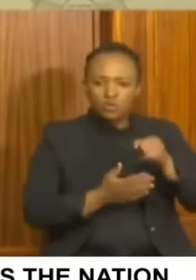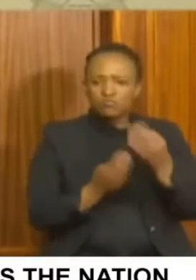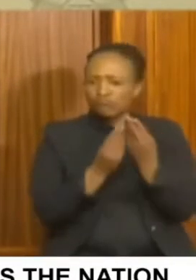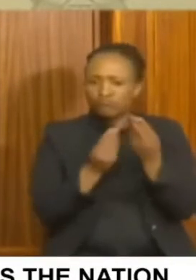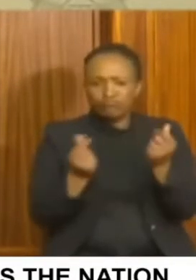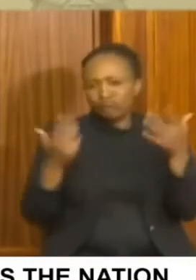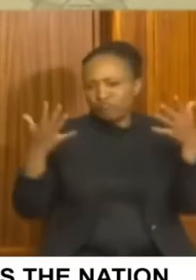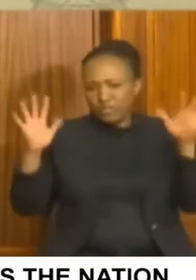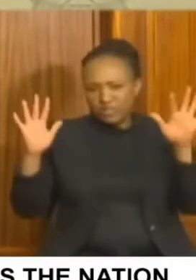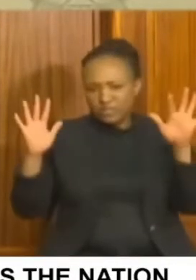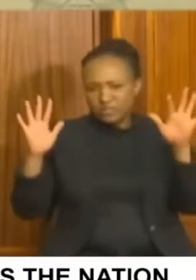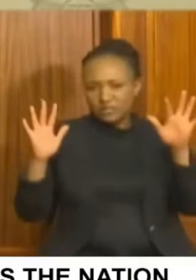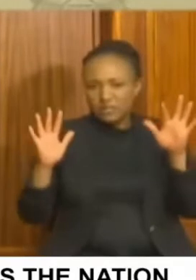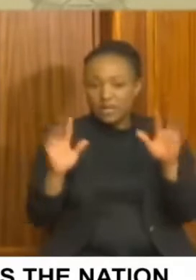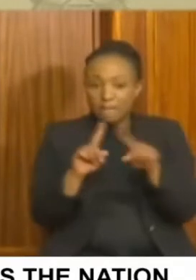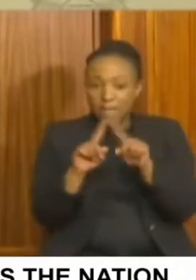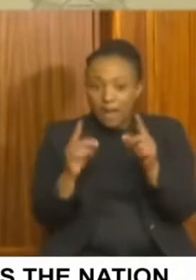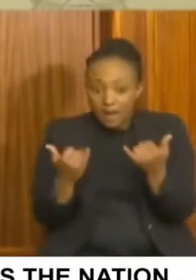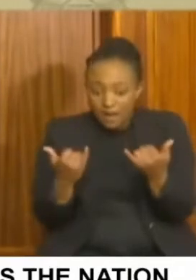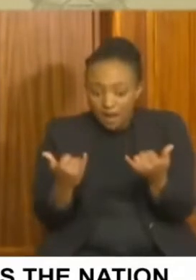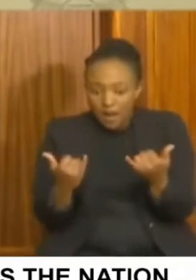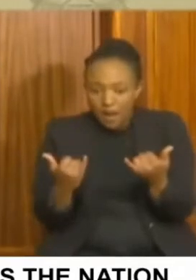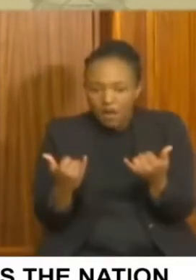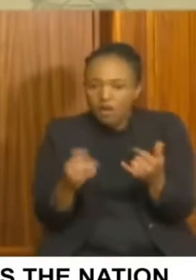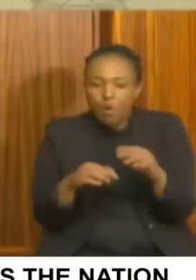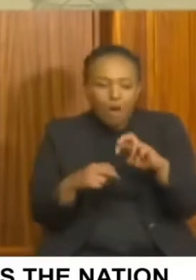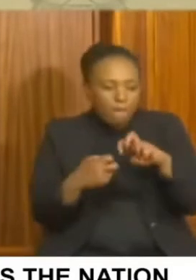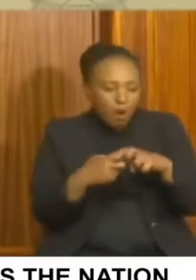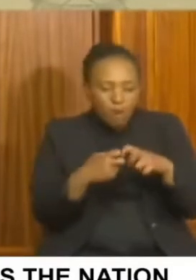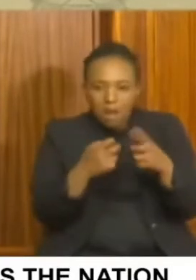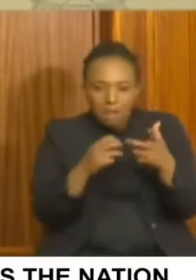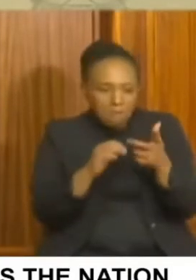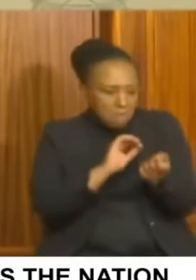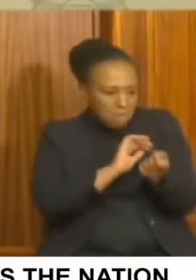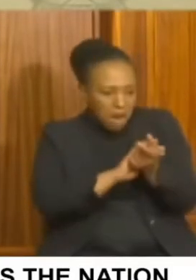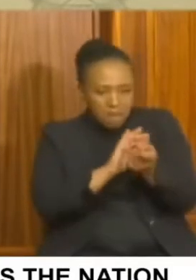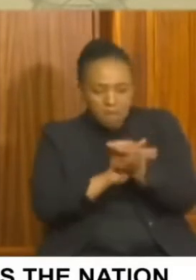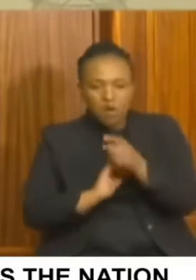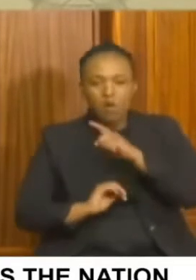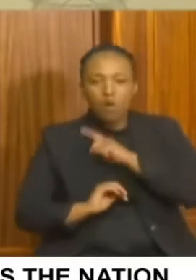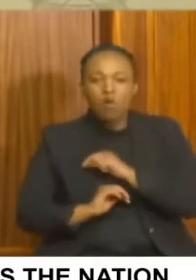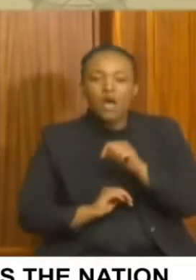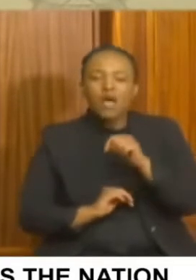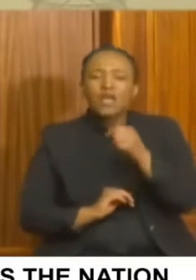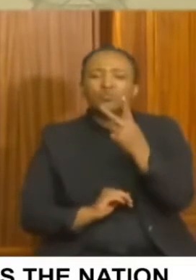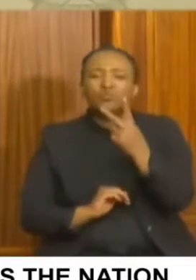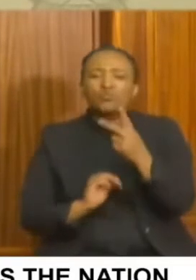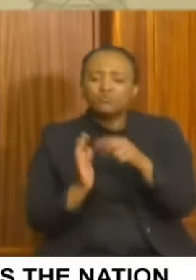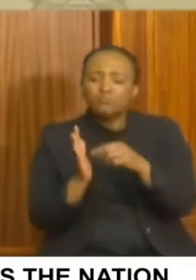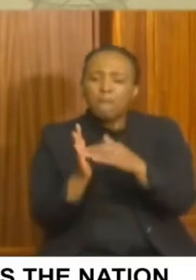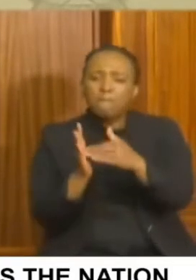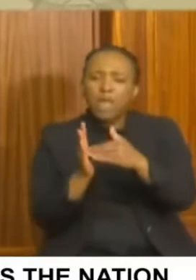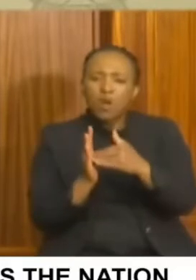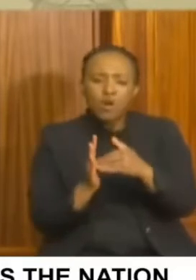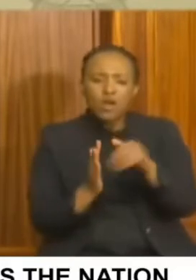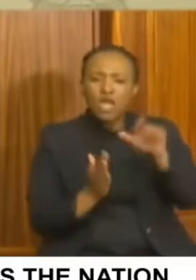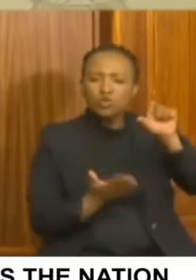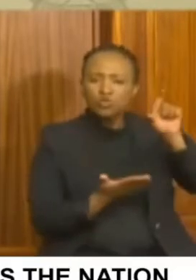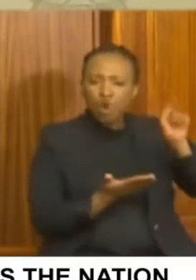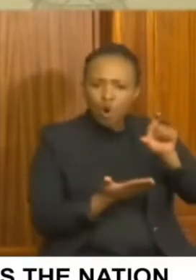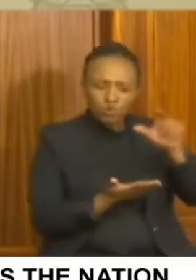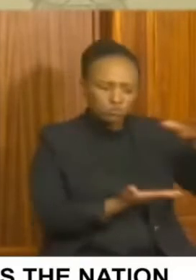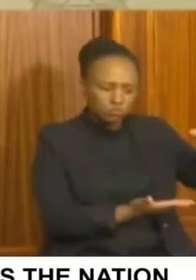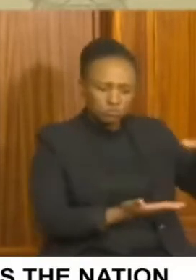so? As a result of these problems. Did you dance? 2 million doses that had already